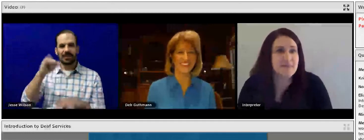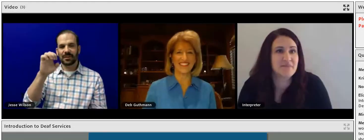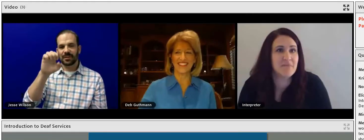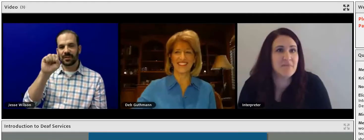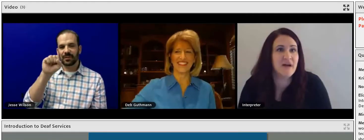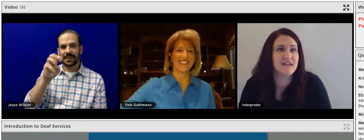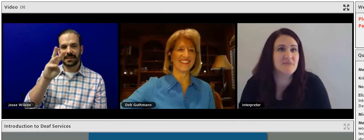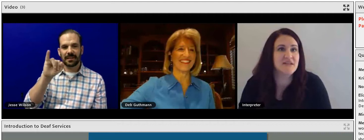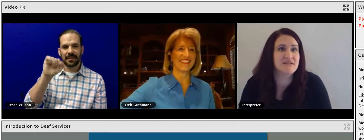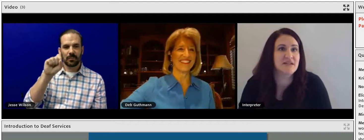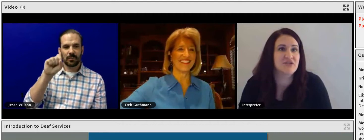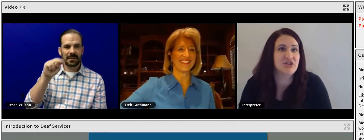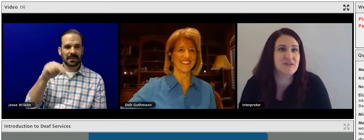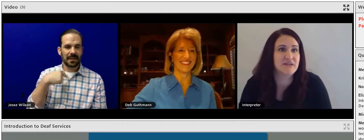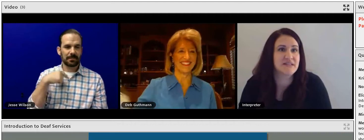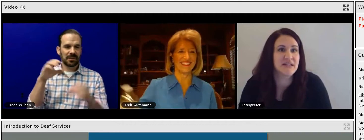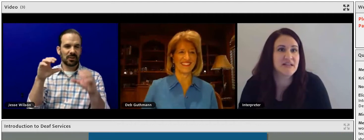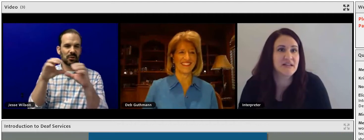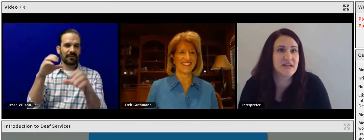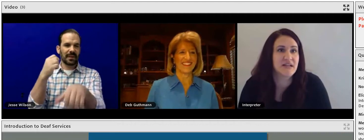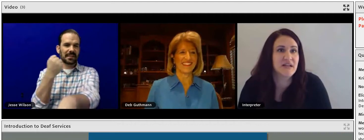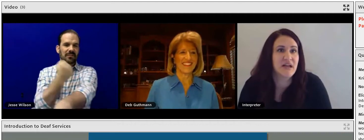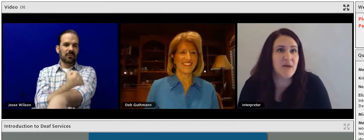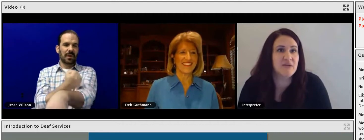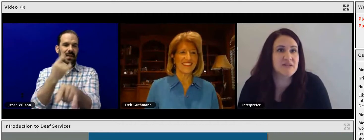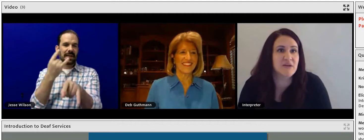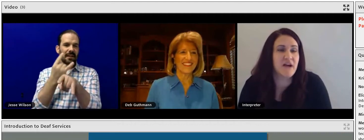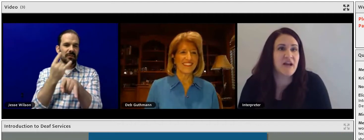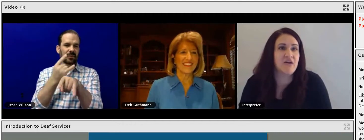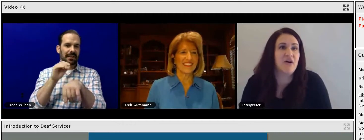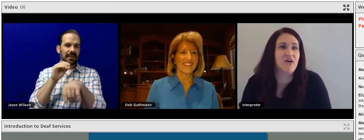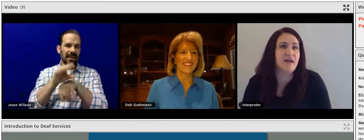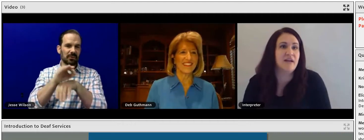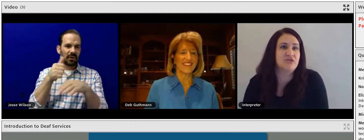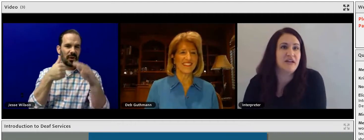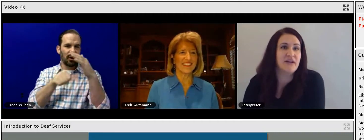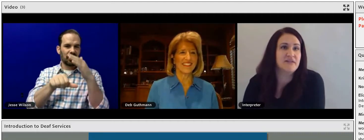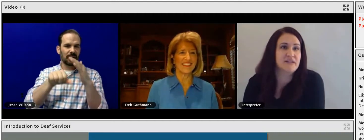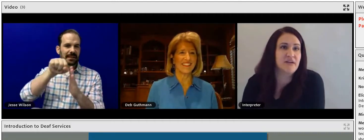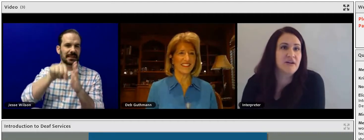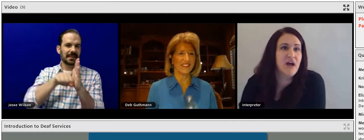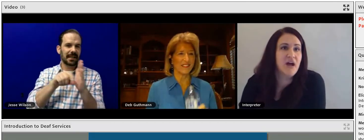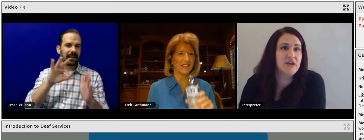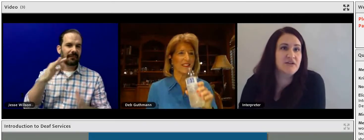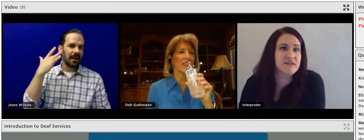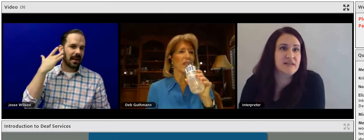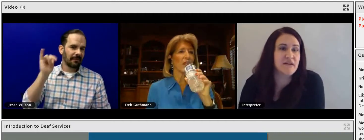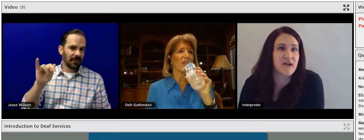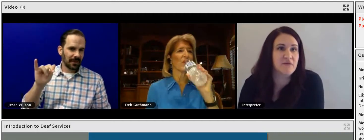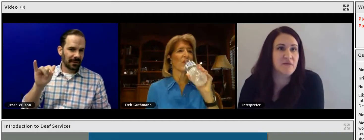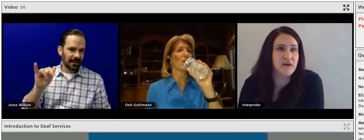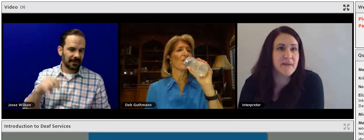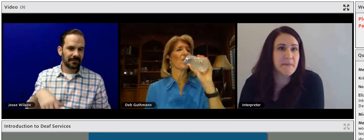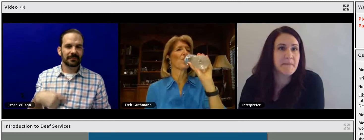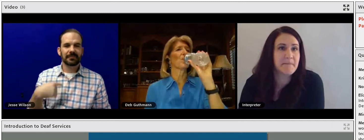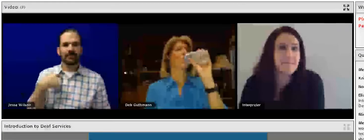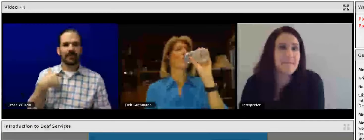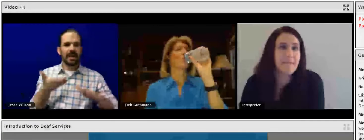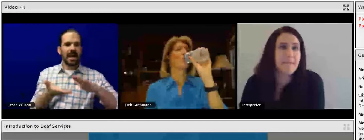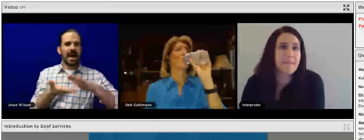Hello, everyone. My name is Jessie Wilson. I'm a certified alcohol and drug counselor under the state